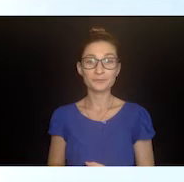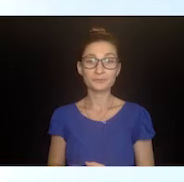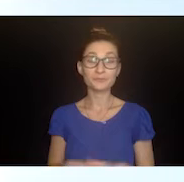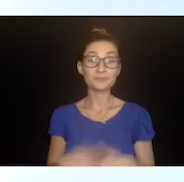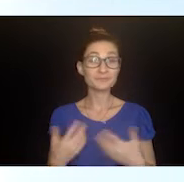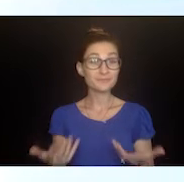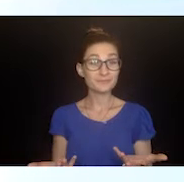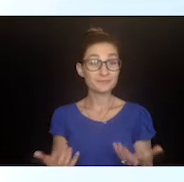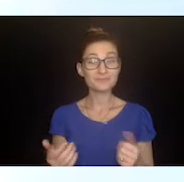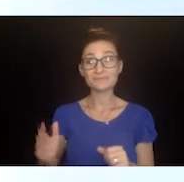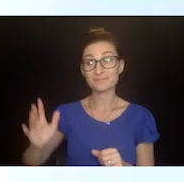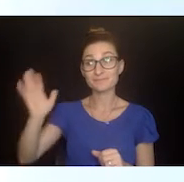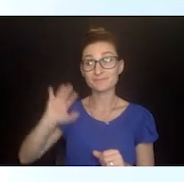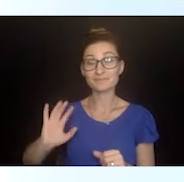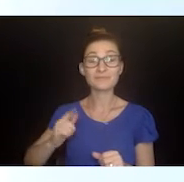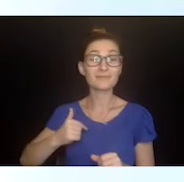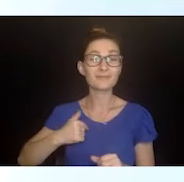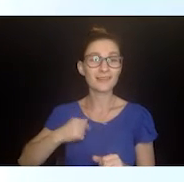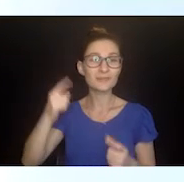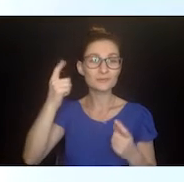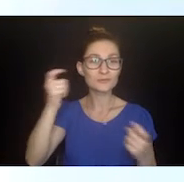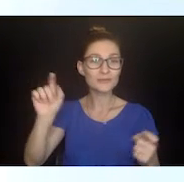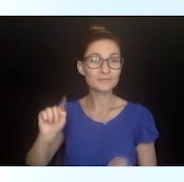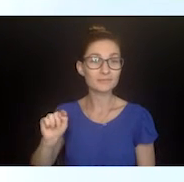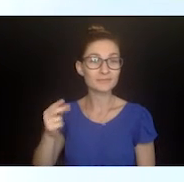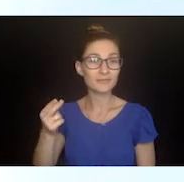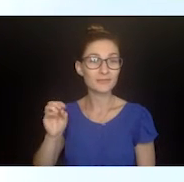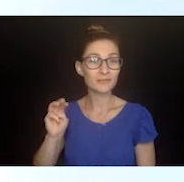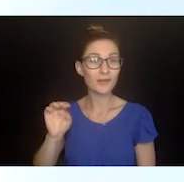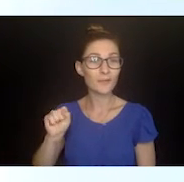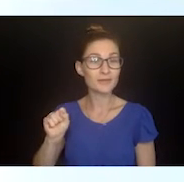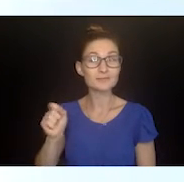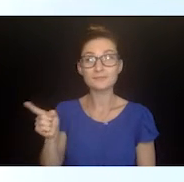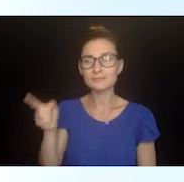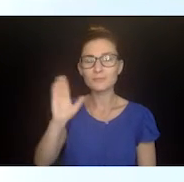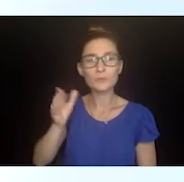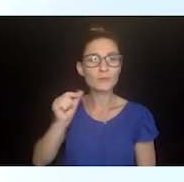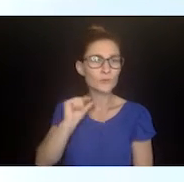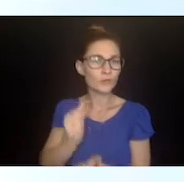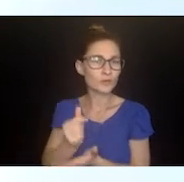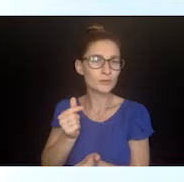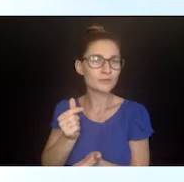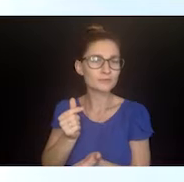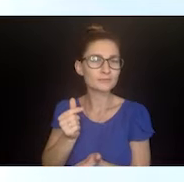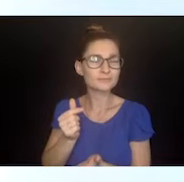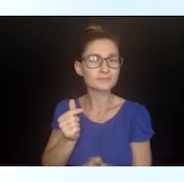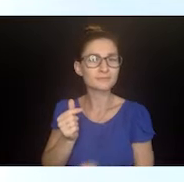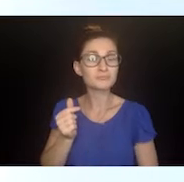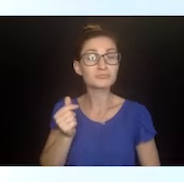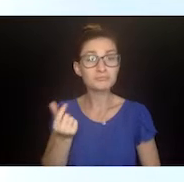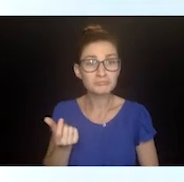So I dreamed that Thomas would graduate. Now, I just